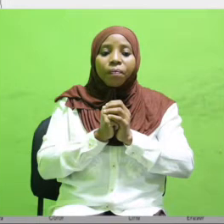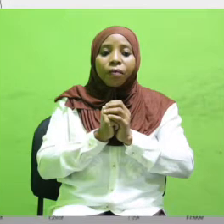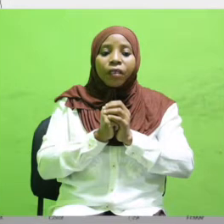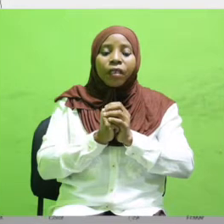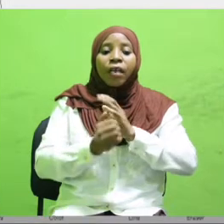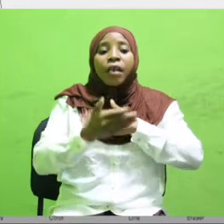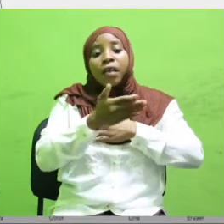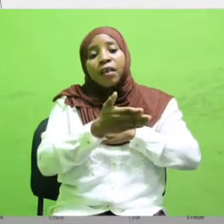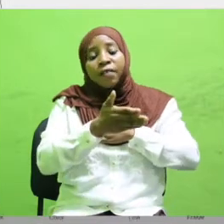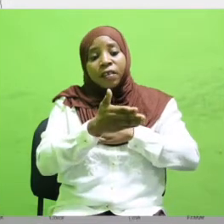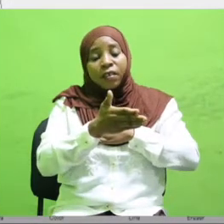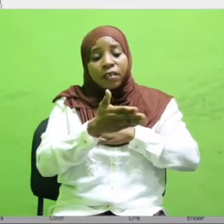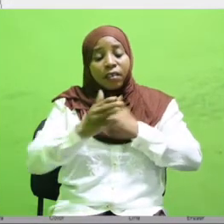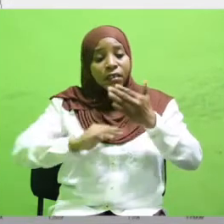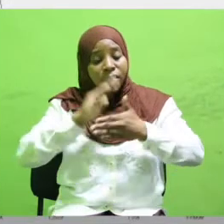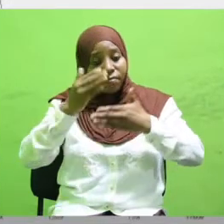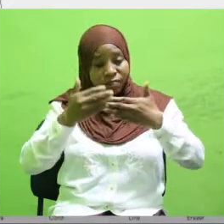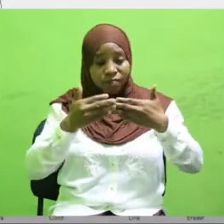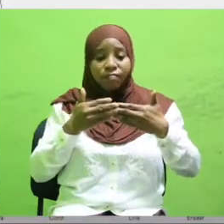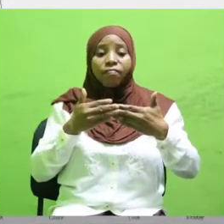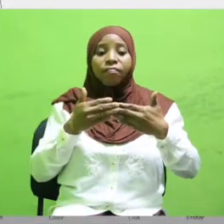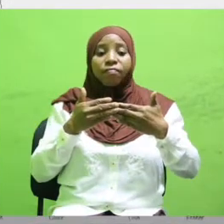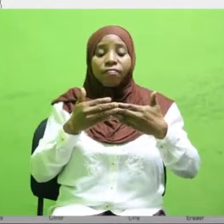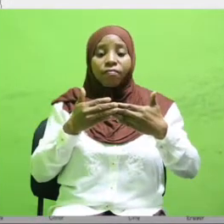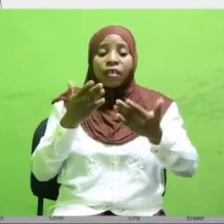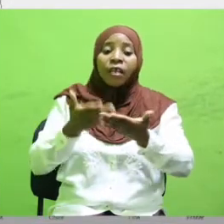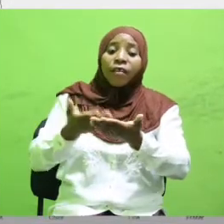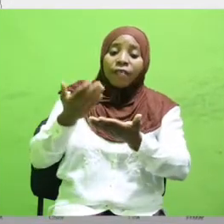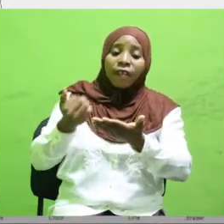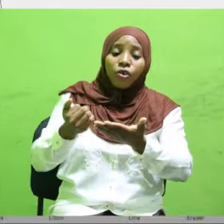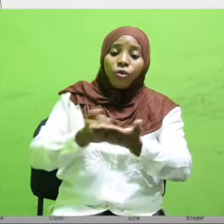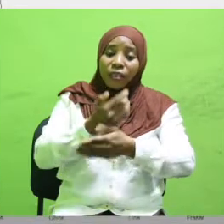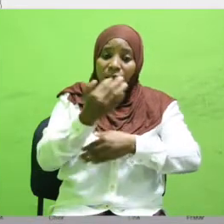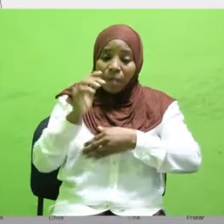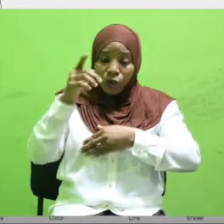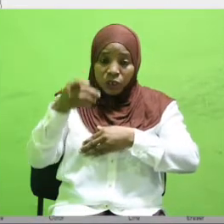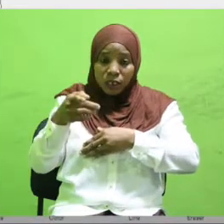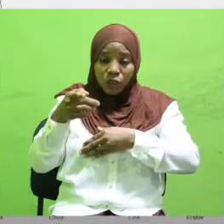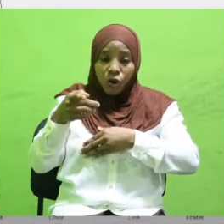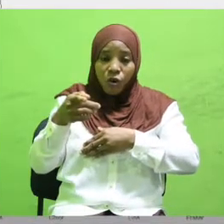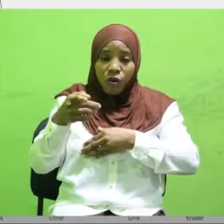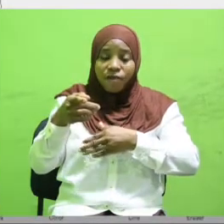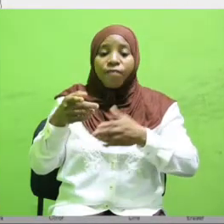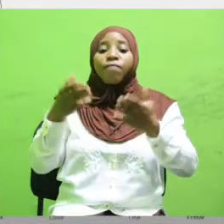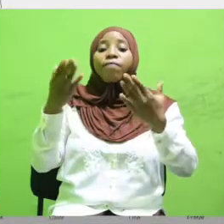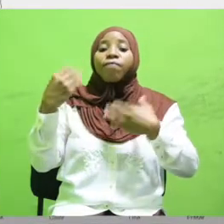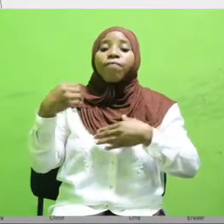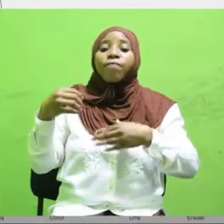many things. So for instance, they cause a multitude of diseases. to